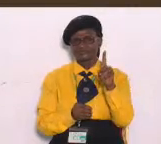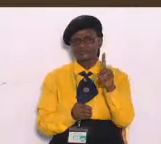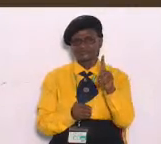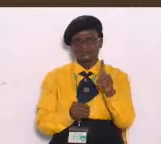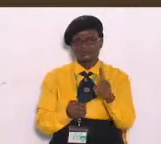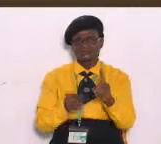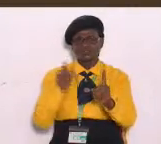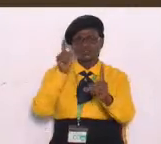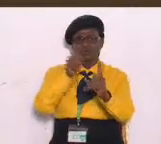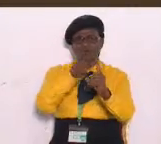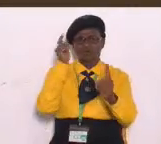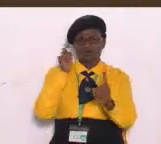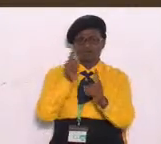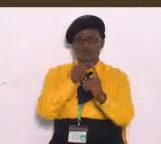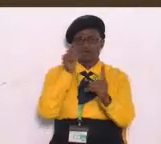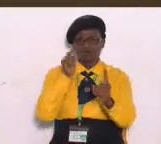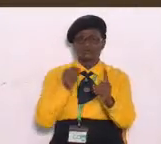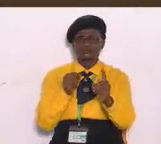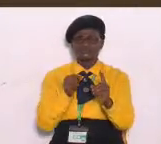goal